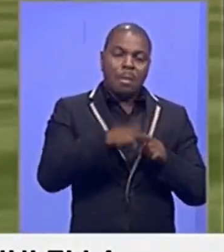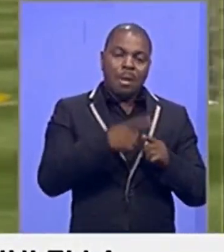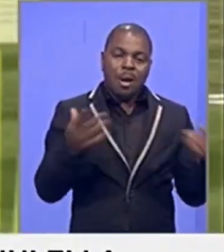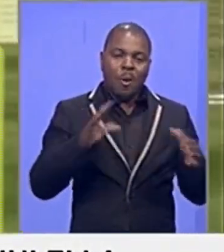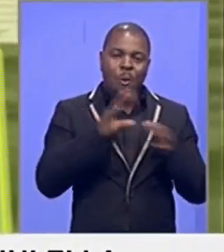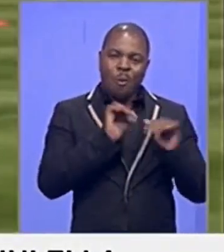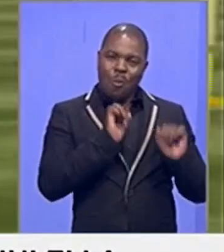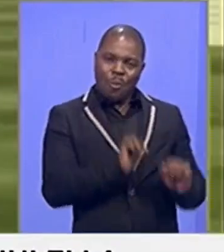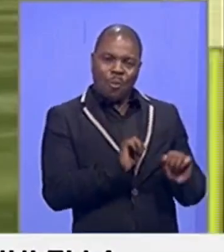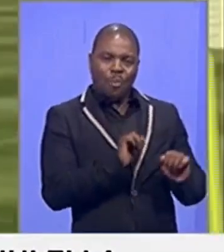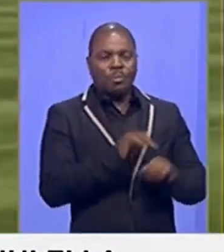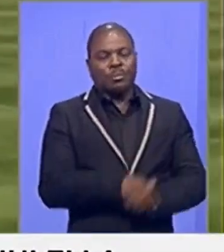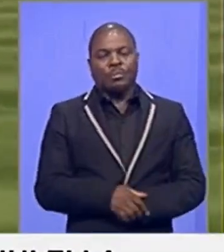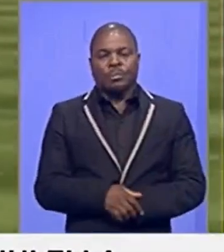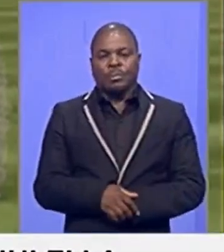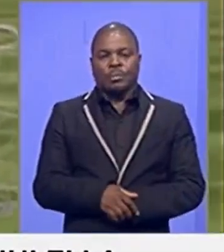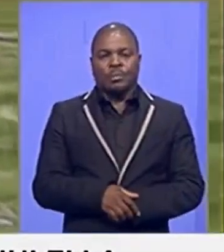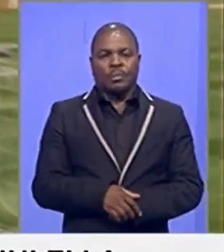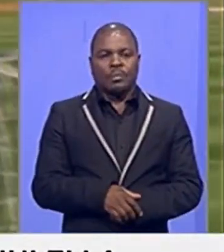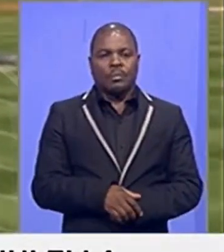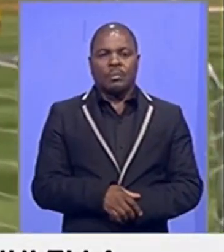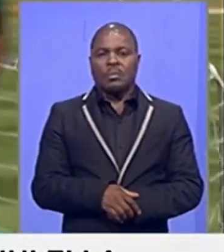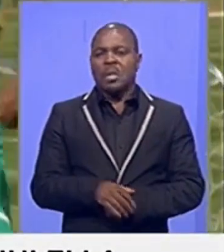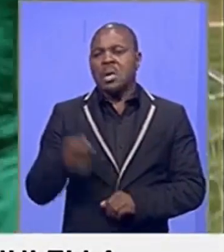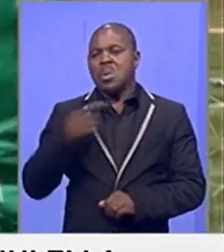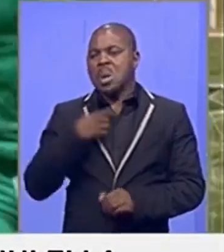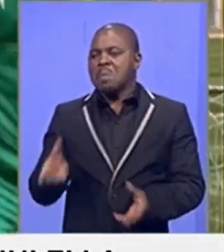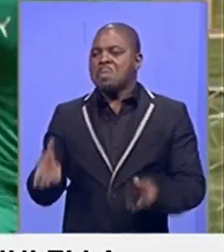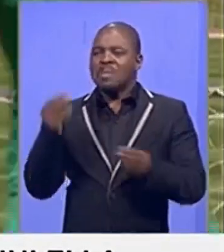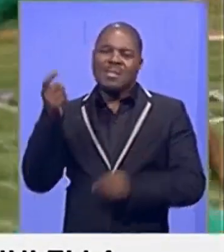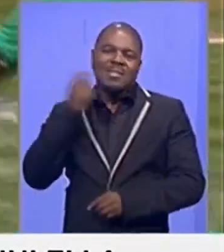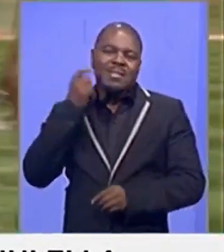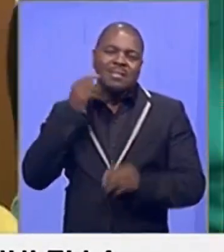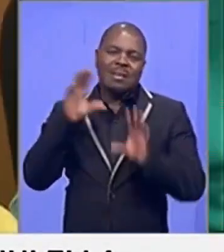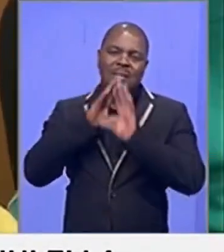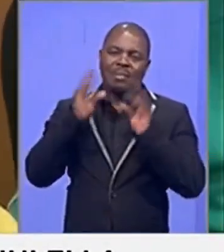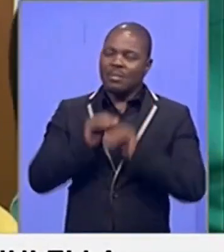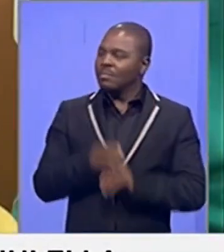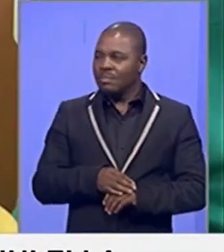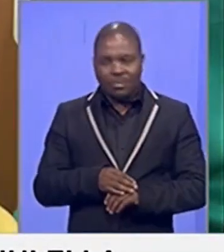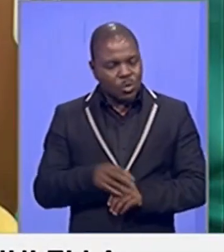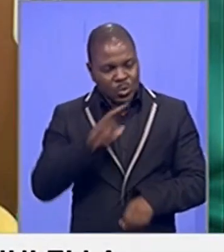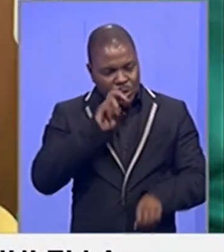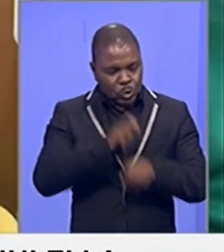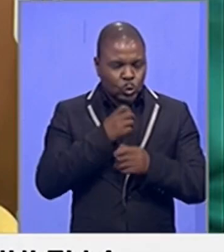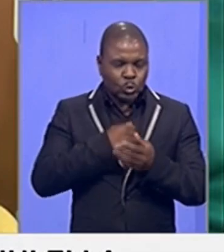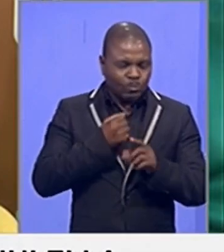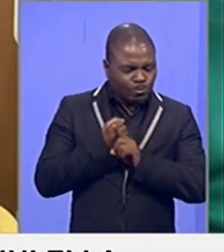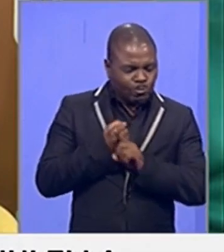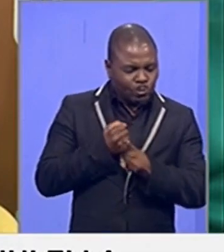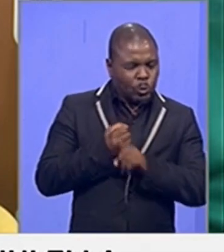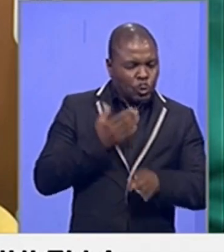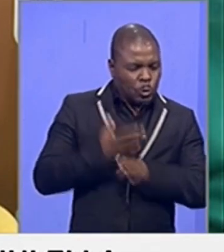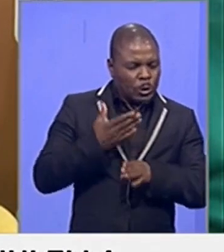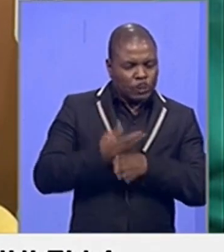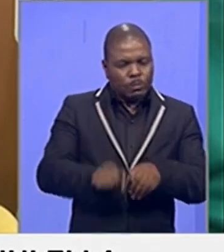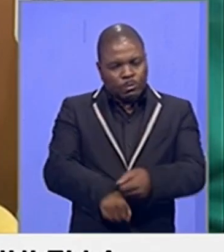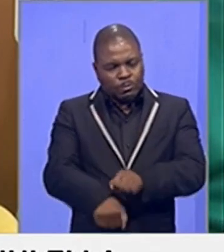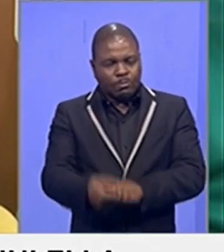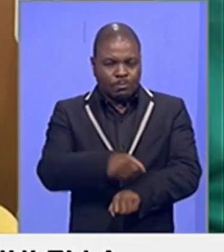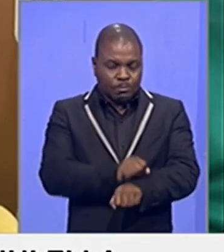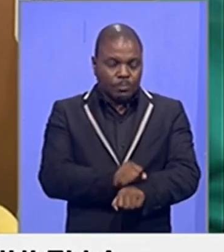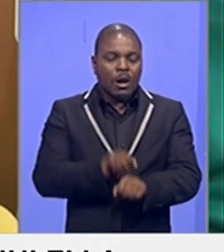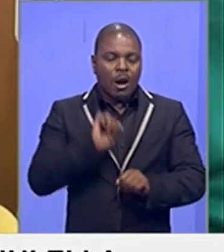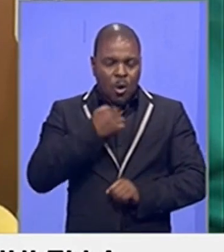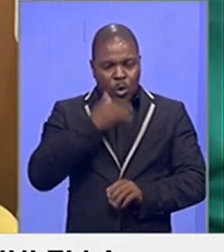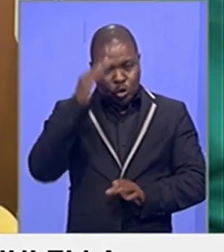gae. Nothing's going to be given to us on a silver platter. We've got to earn everything that we receive, and this is the mentality that we